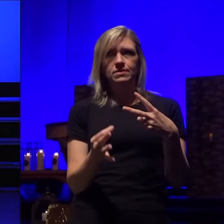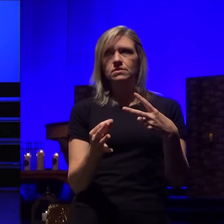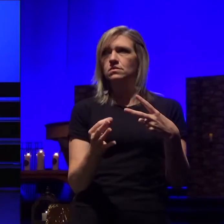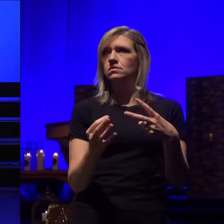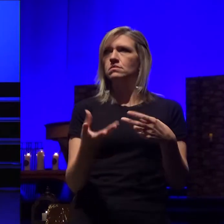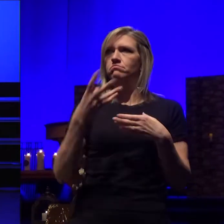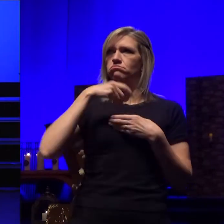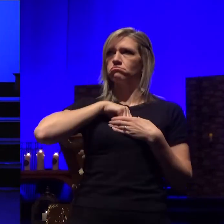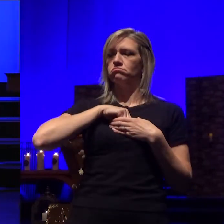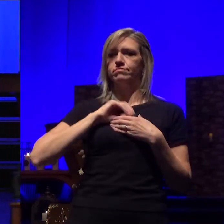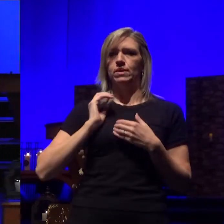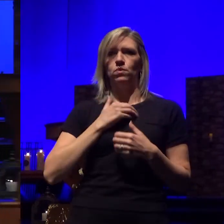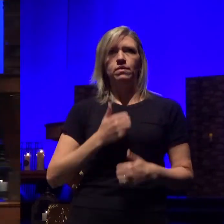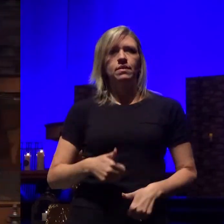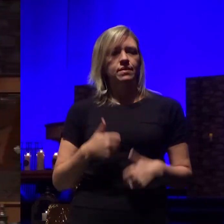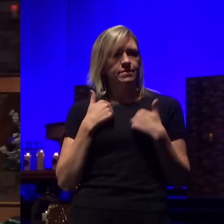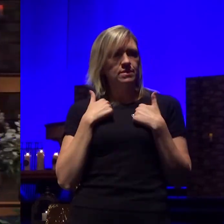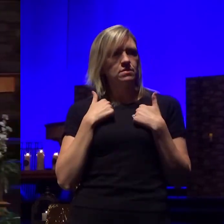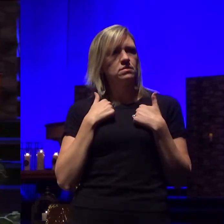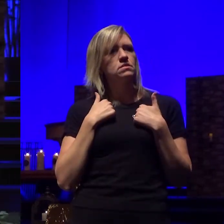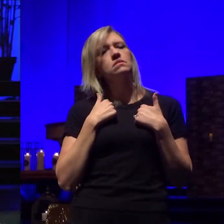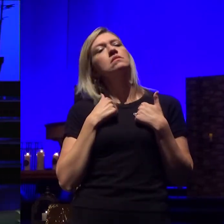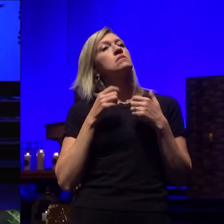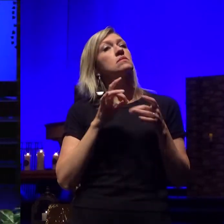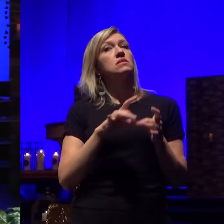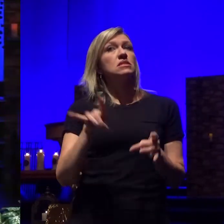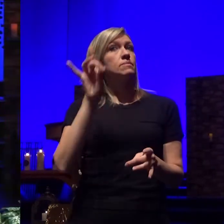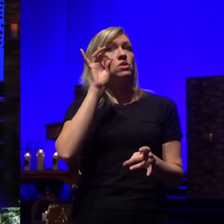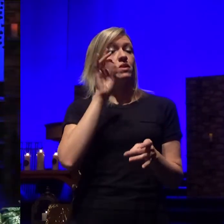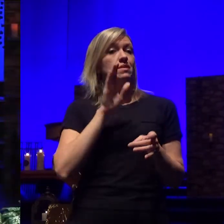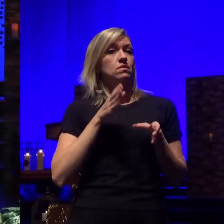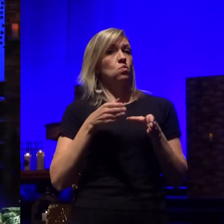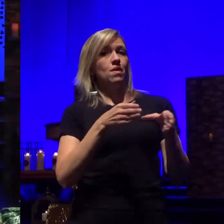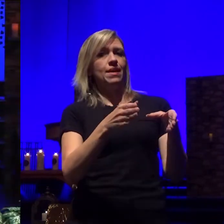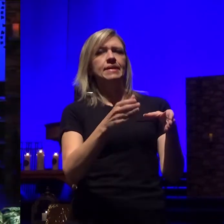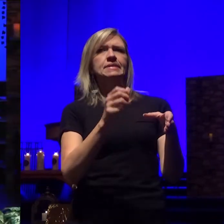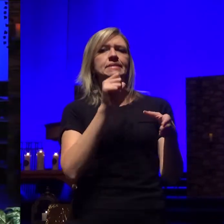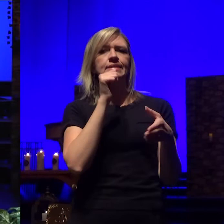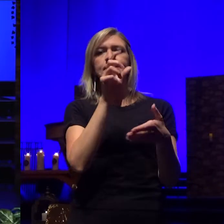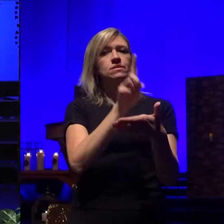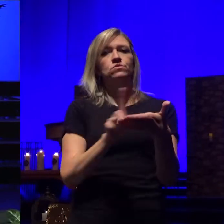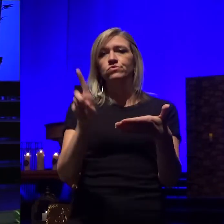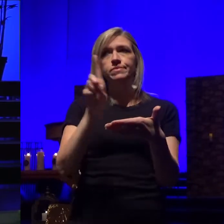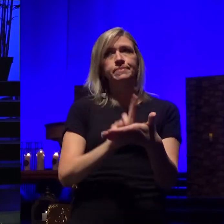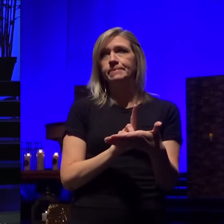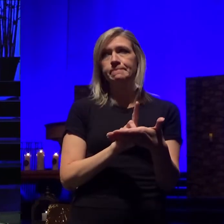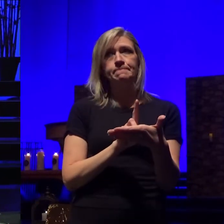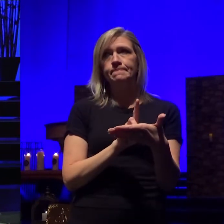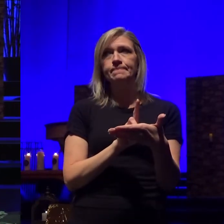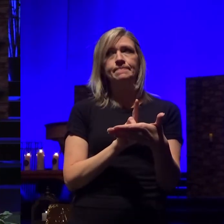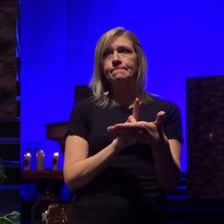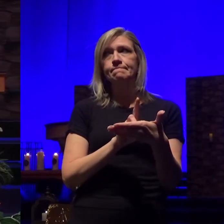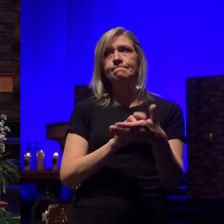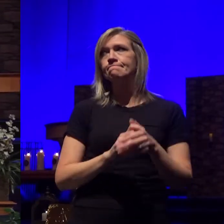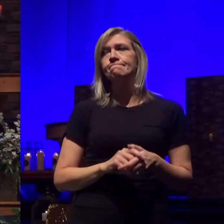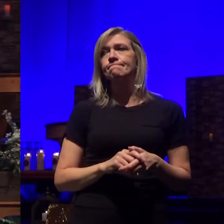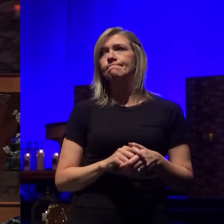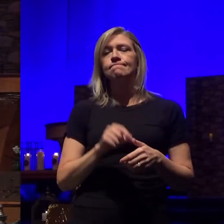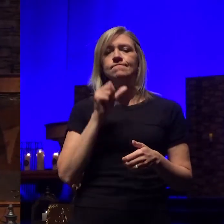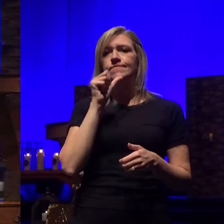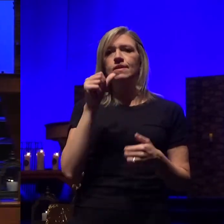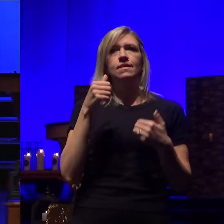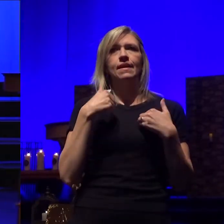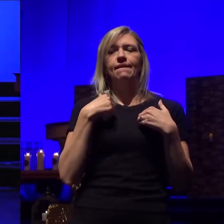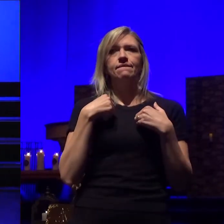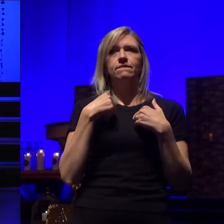in our lives. The way of the spirit does not discriminate. The way of the spirit does not